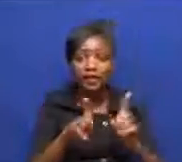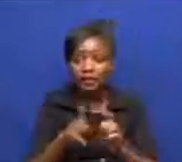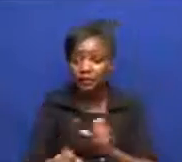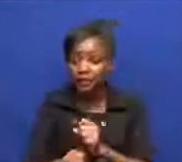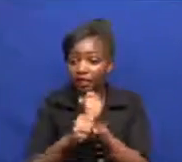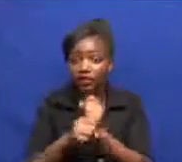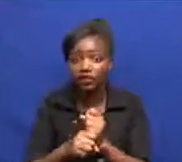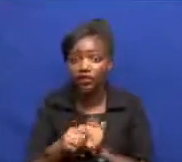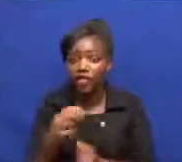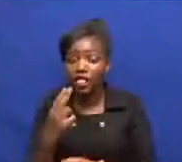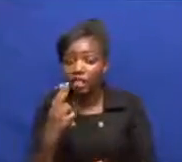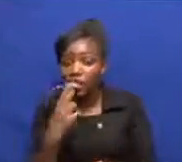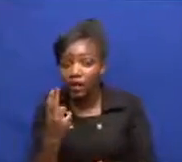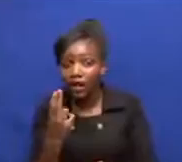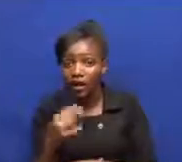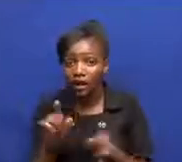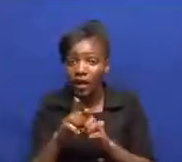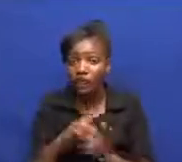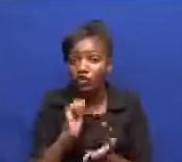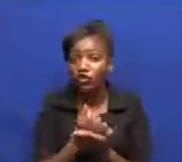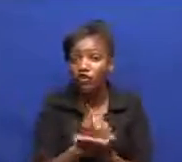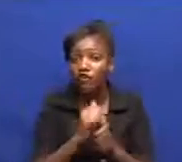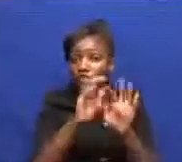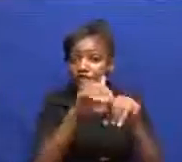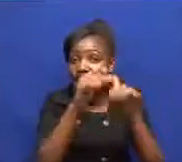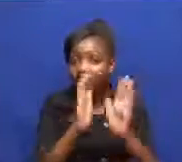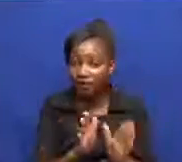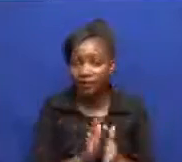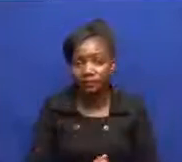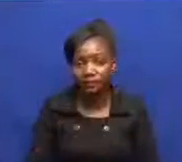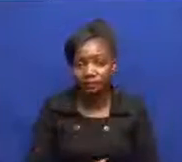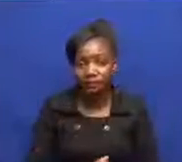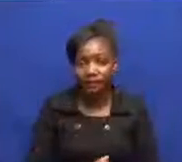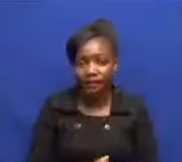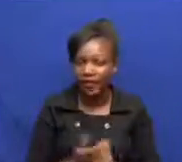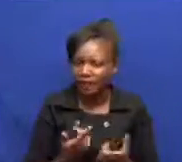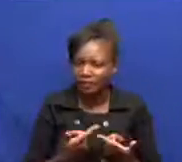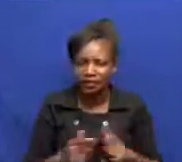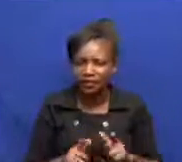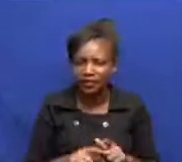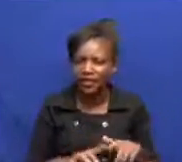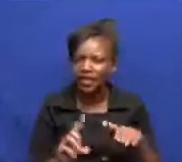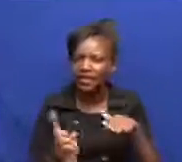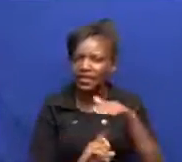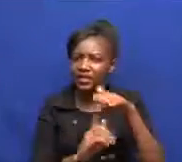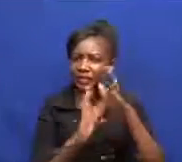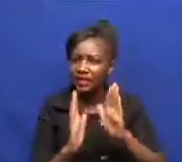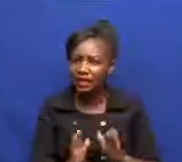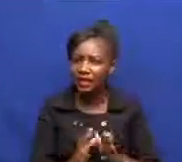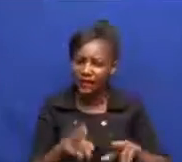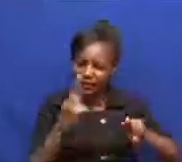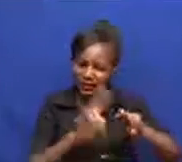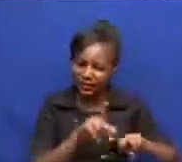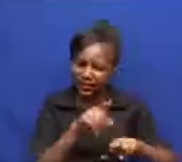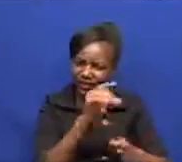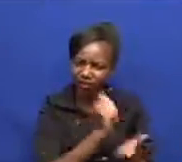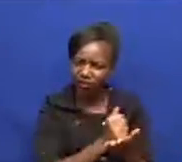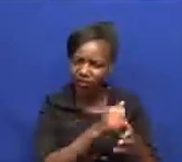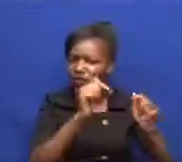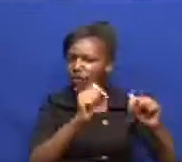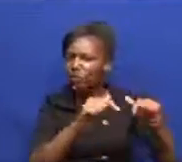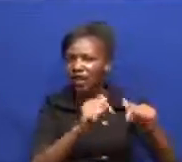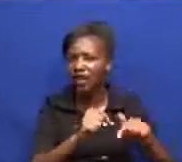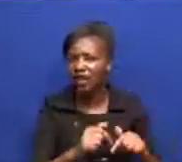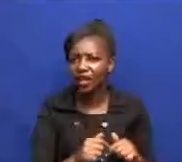the sugar and the coffee farmers. But it is unfortunate that the minister sitting in that office today,